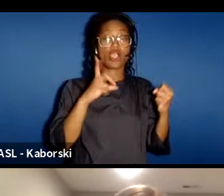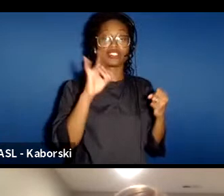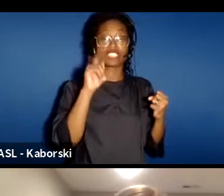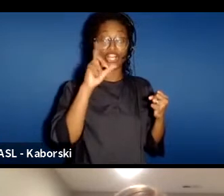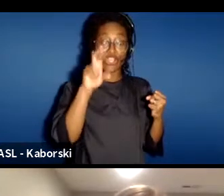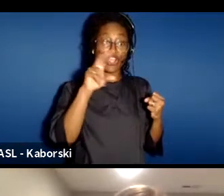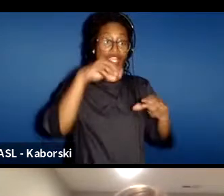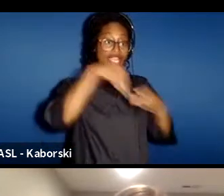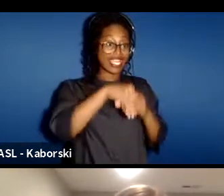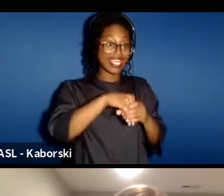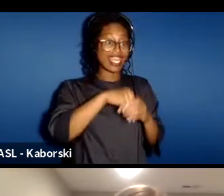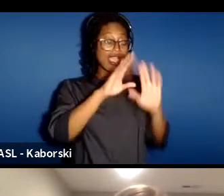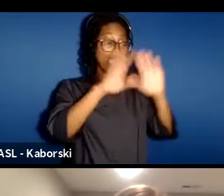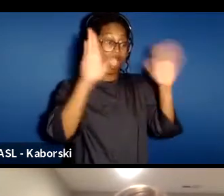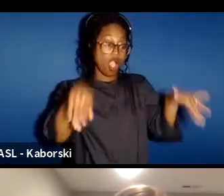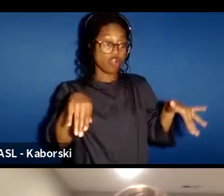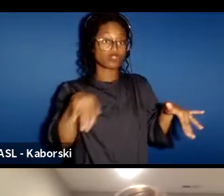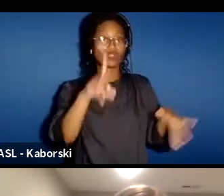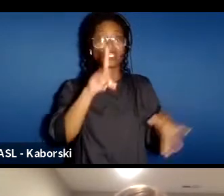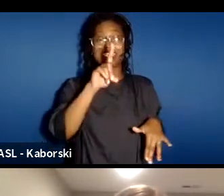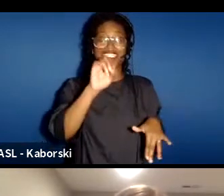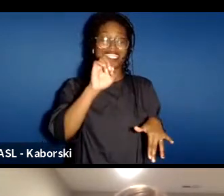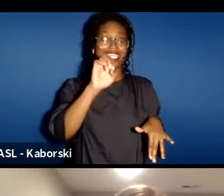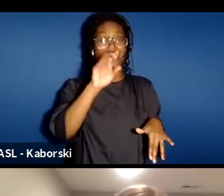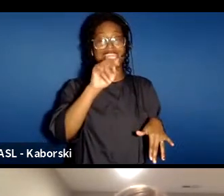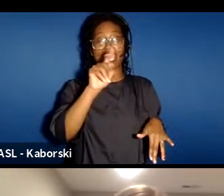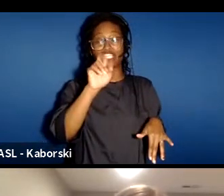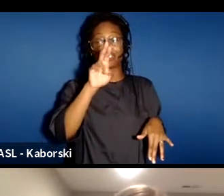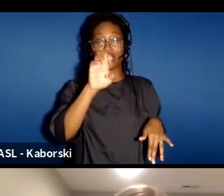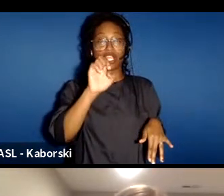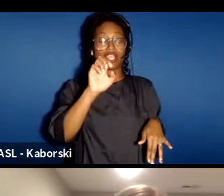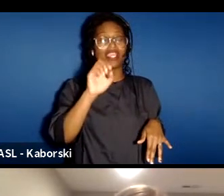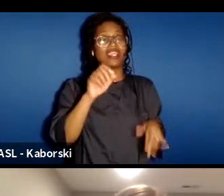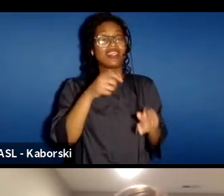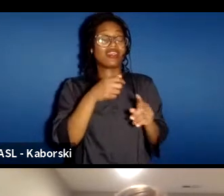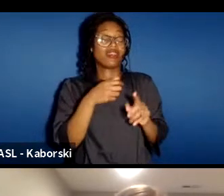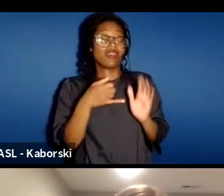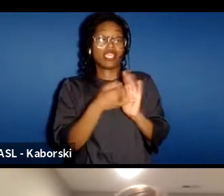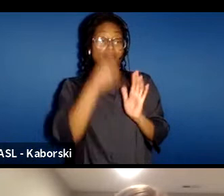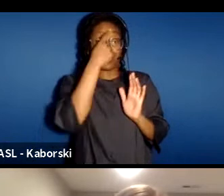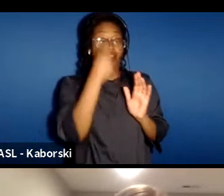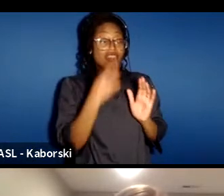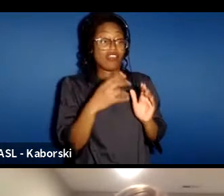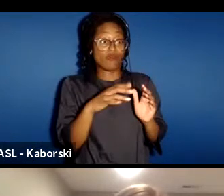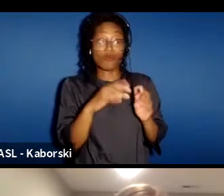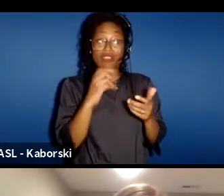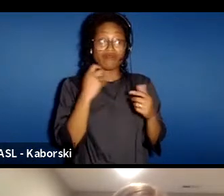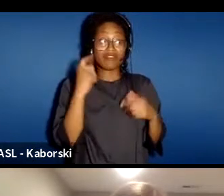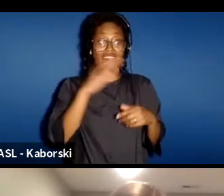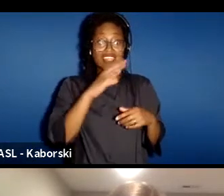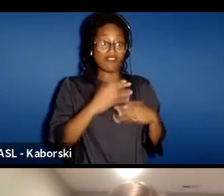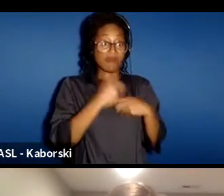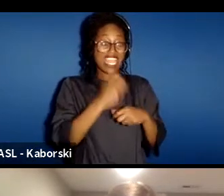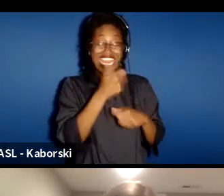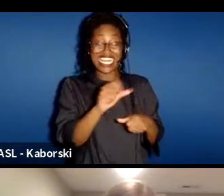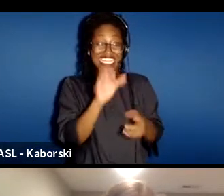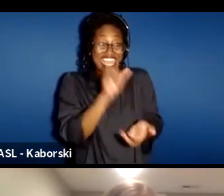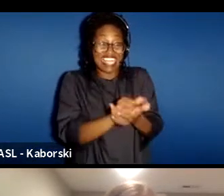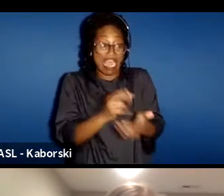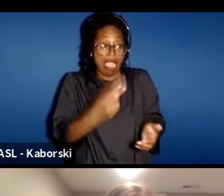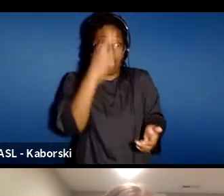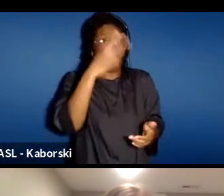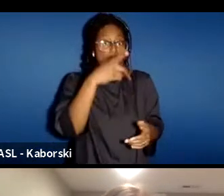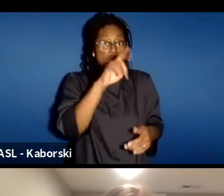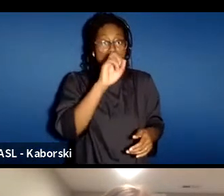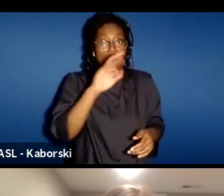denature it. We had never made anything that high proof. We had to learn some new techniques. Our team, our production team, our